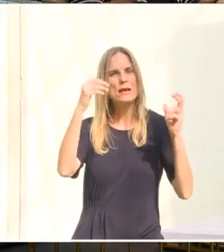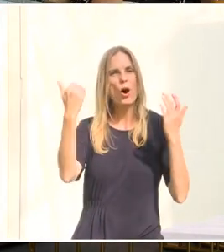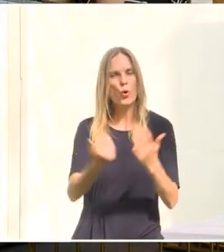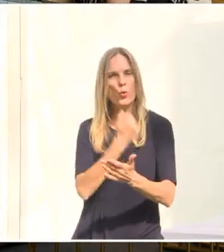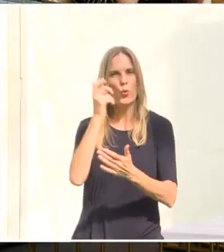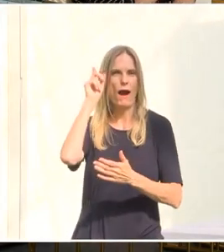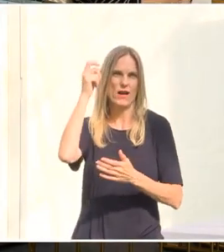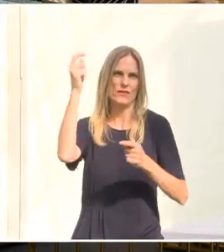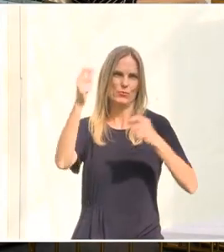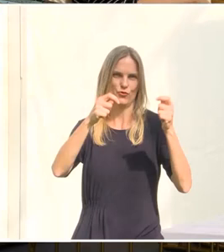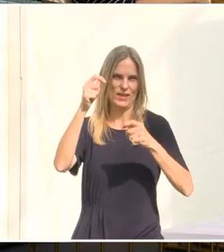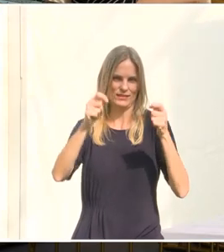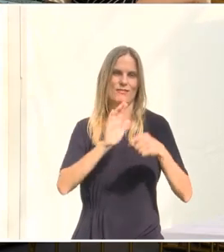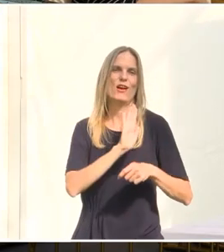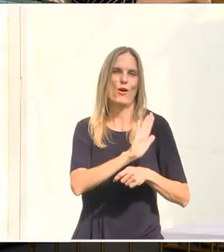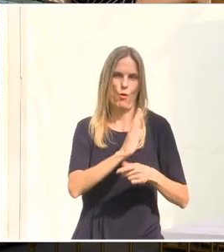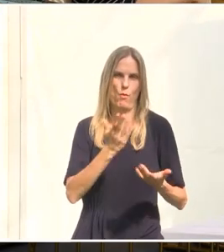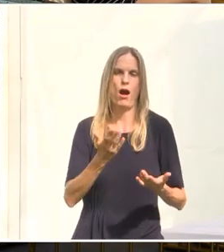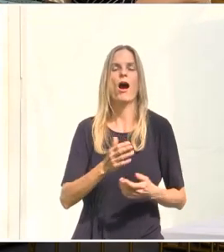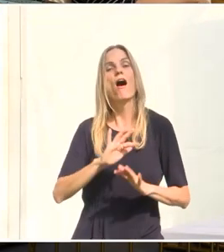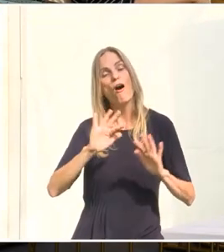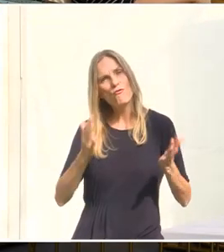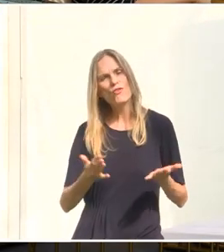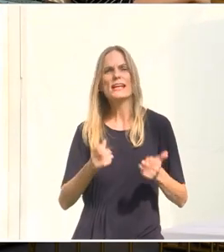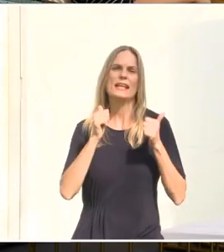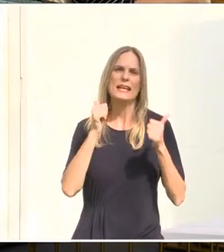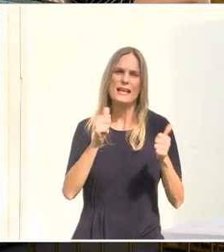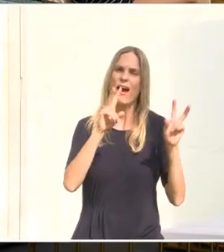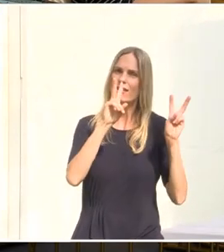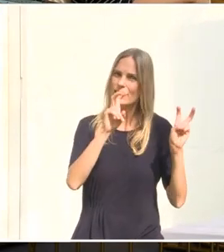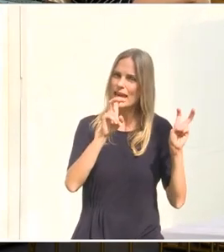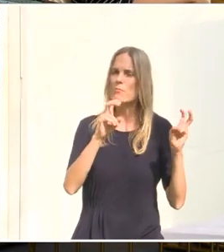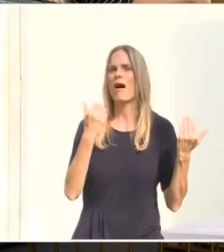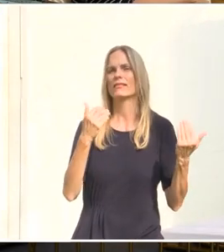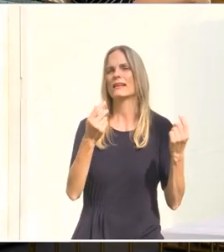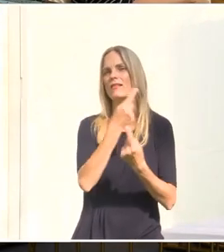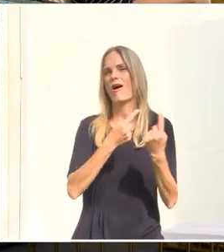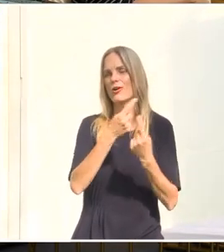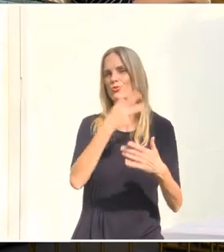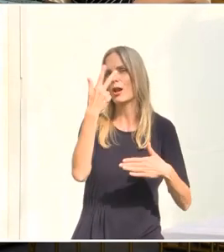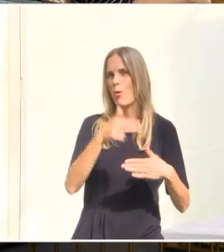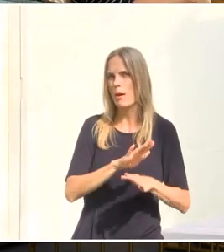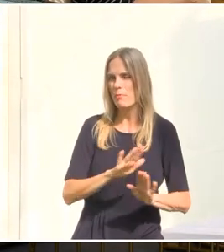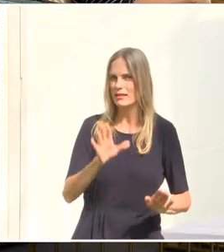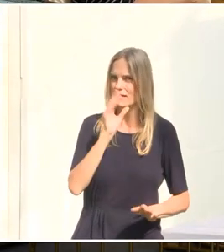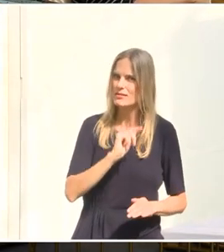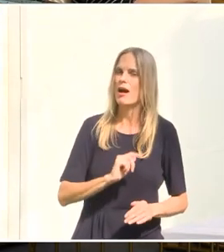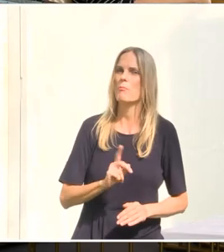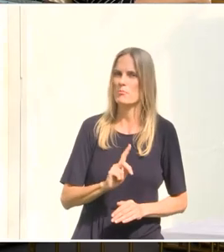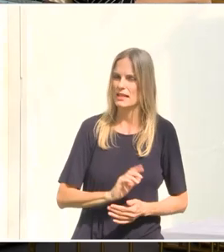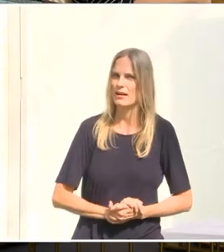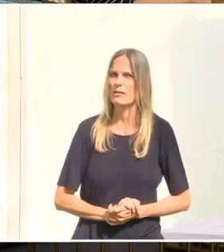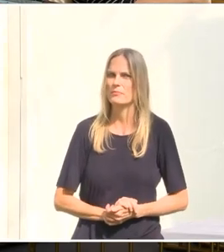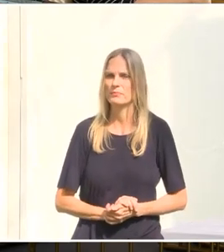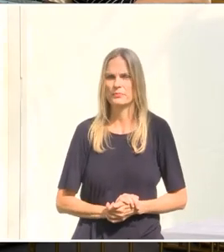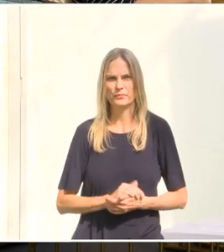but it's also a topic with what we can very nicely close our panel. I think the way we want to build the digital society